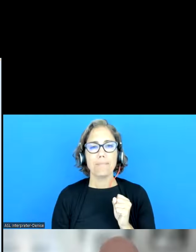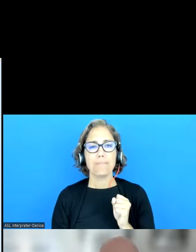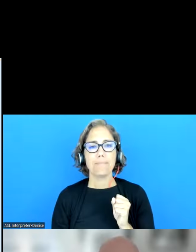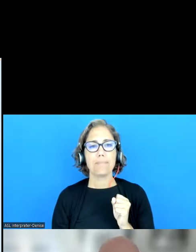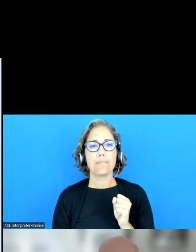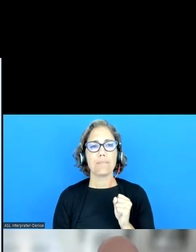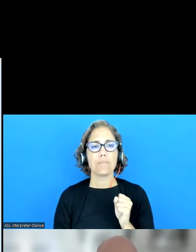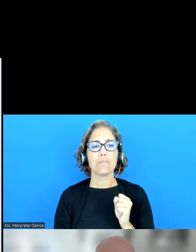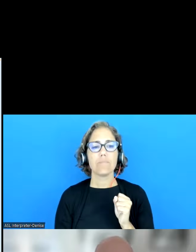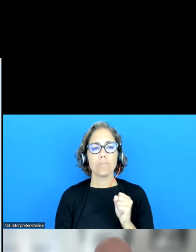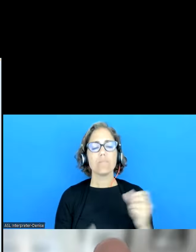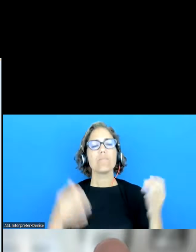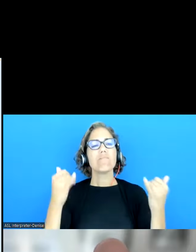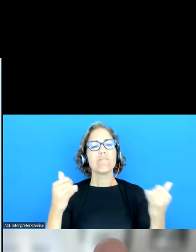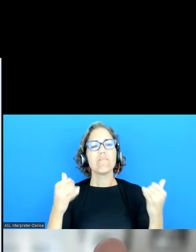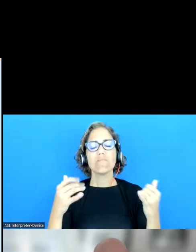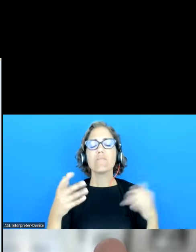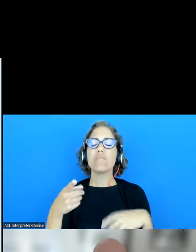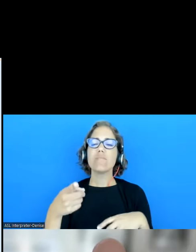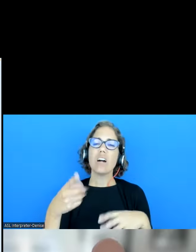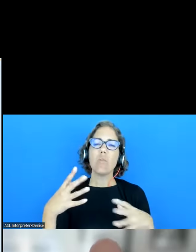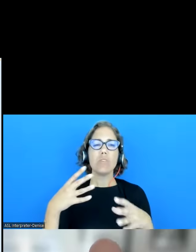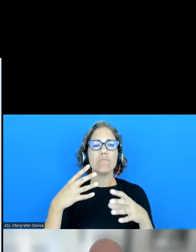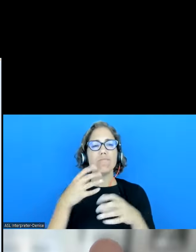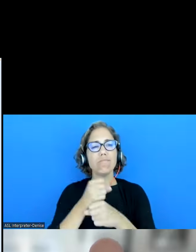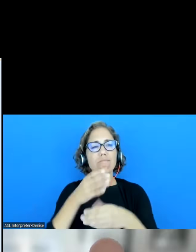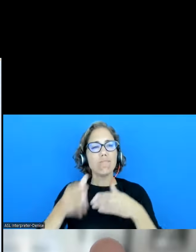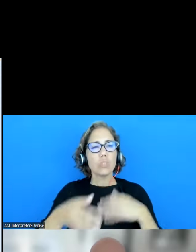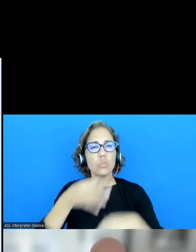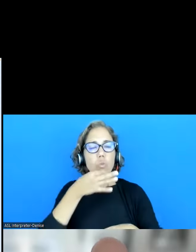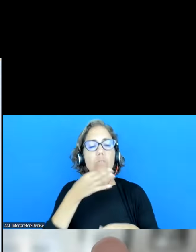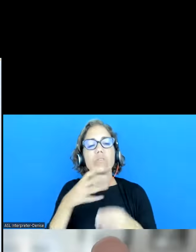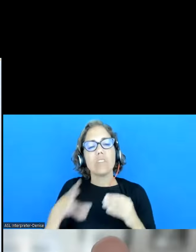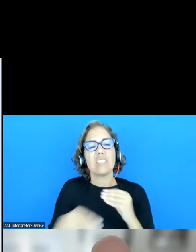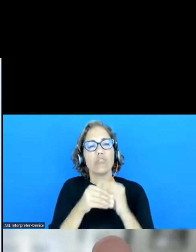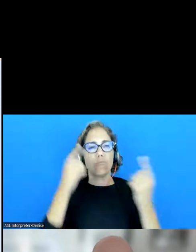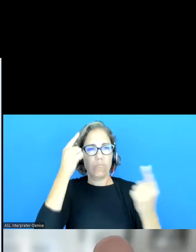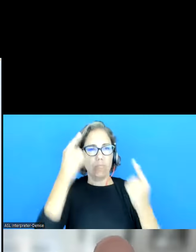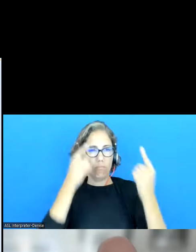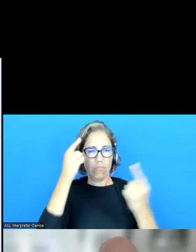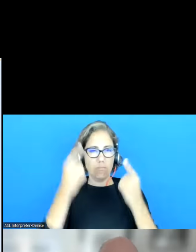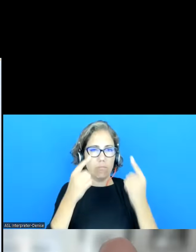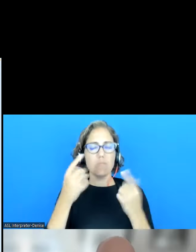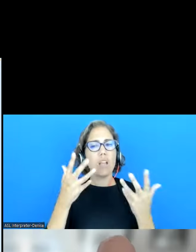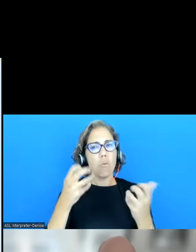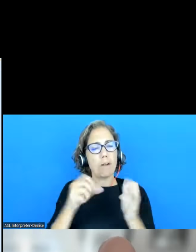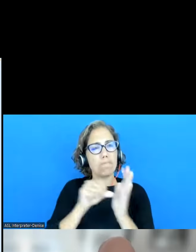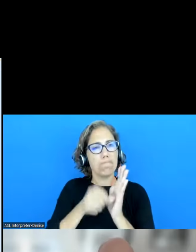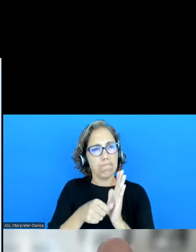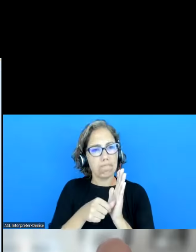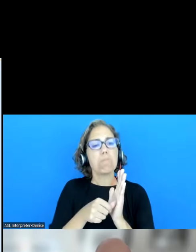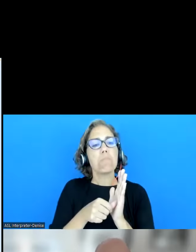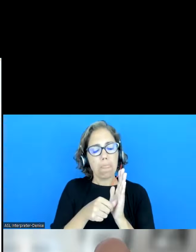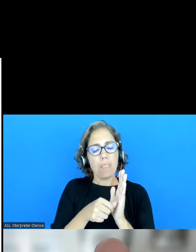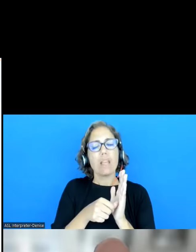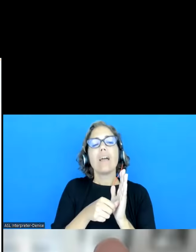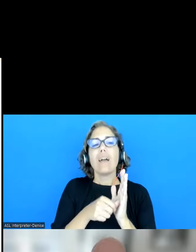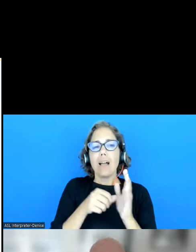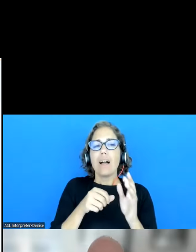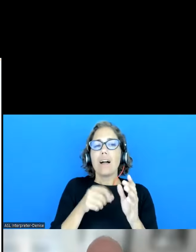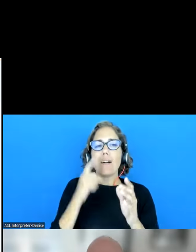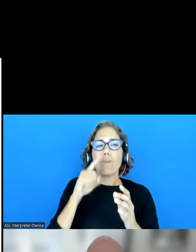And as I wrap up this section, there's a few additional considerations to think about that I want to highlight, particularly around social media